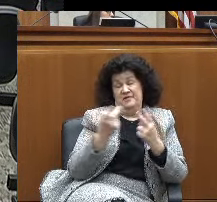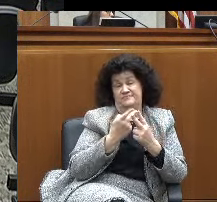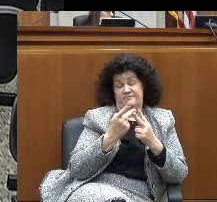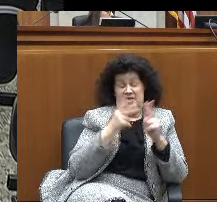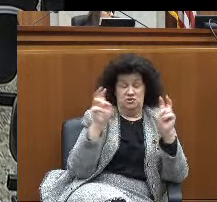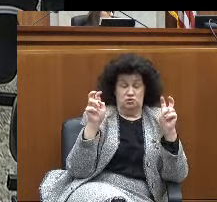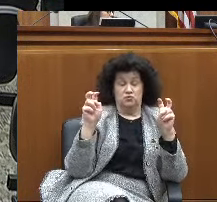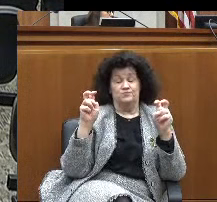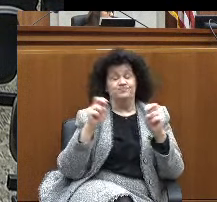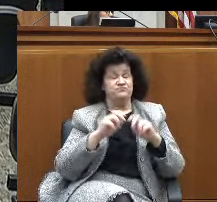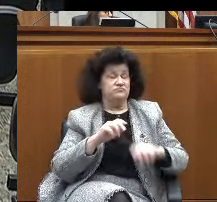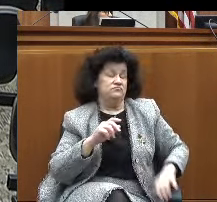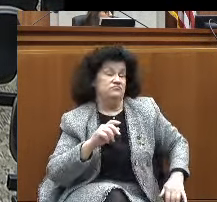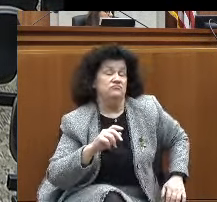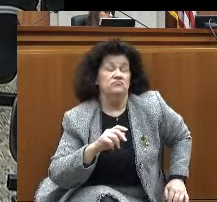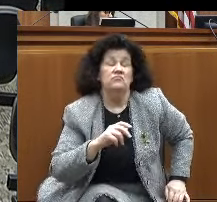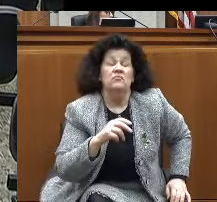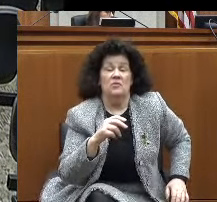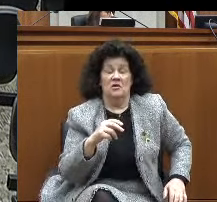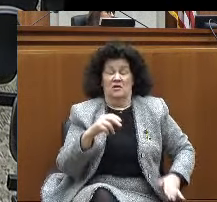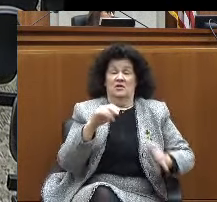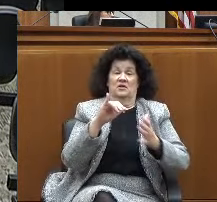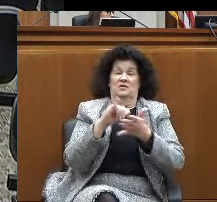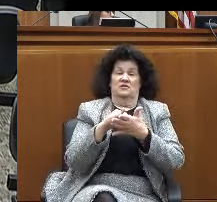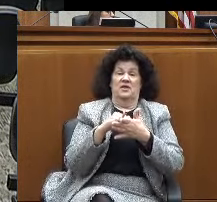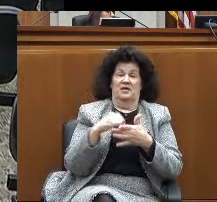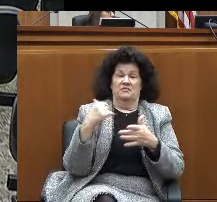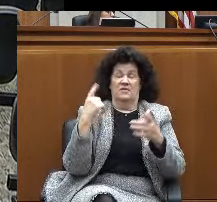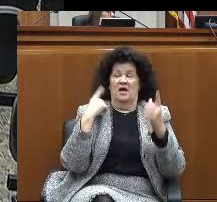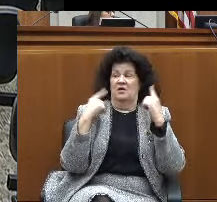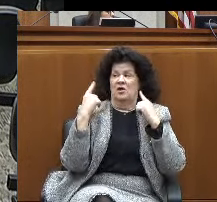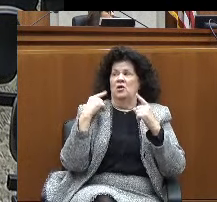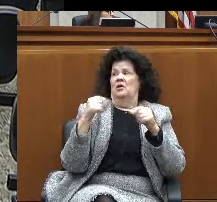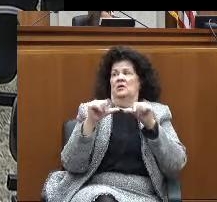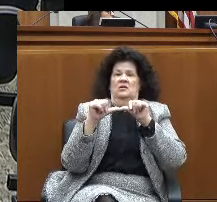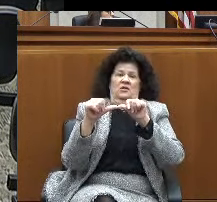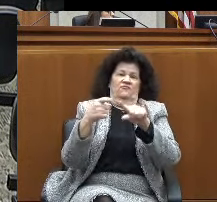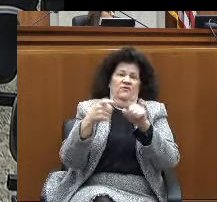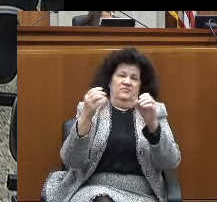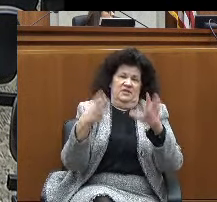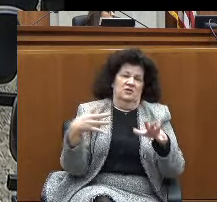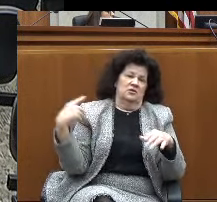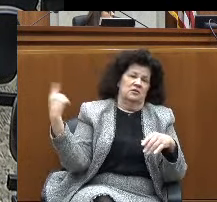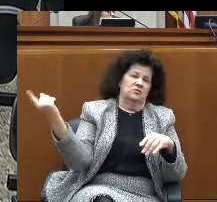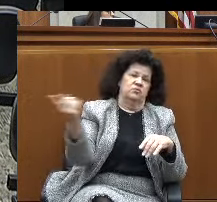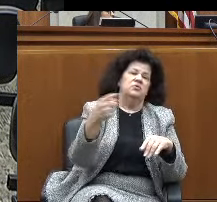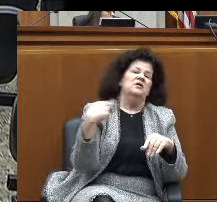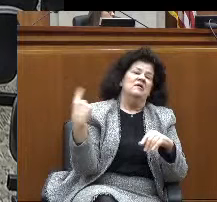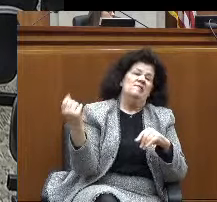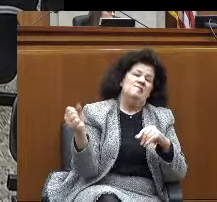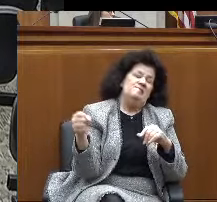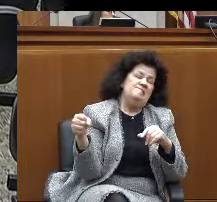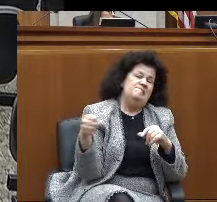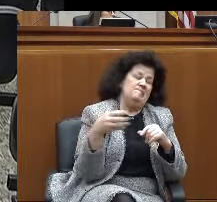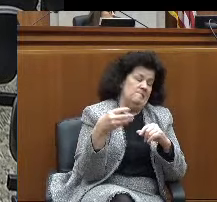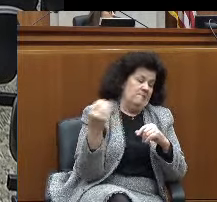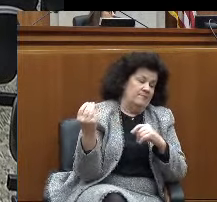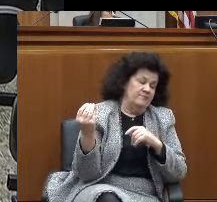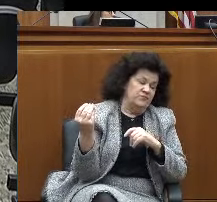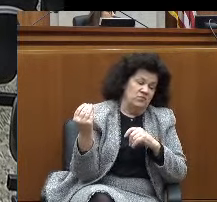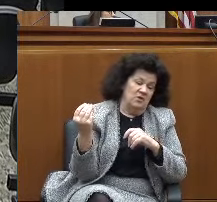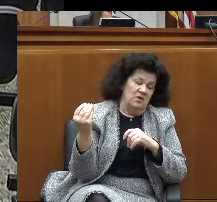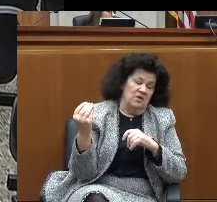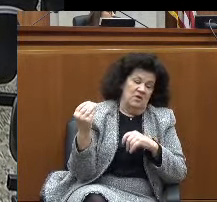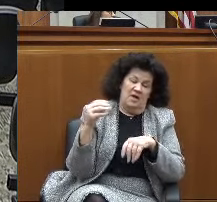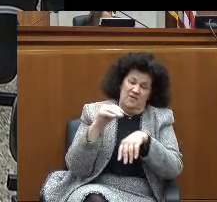or the biggest issues that you're hearing continually from teachers who are leaving, and